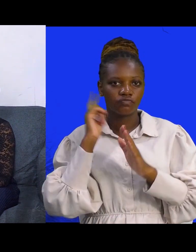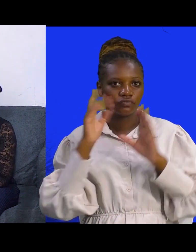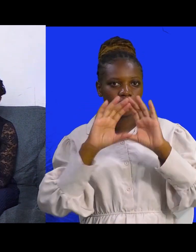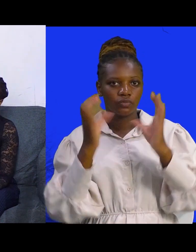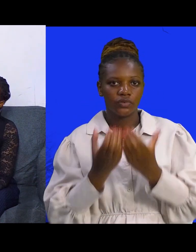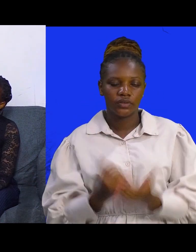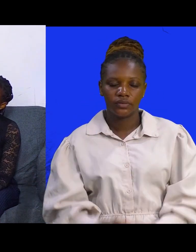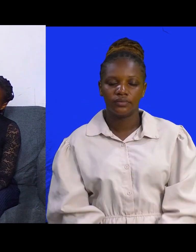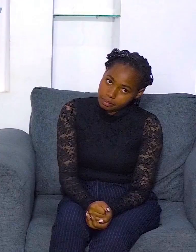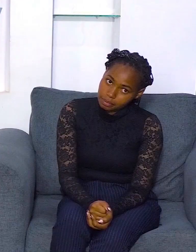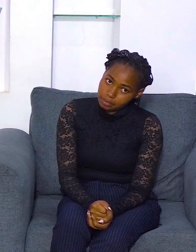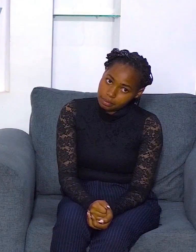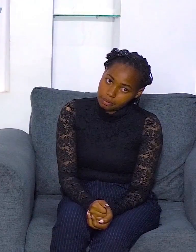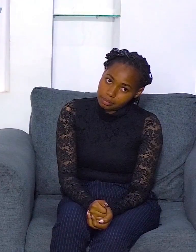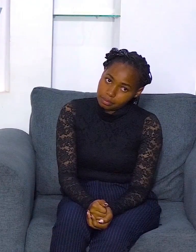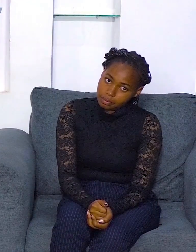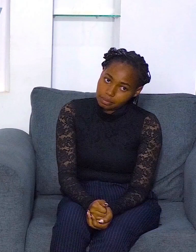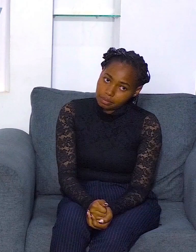is how it can be communicated.